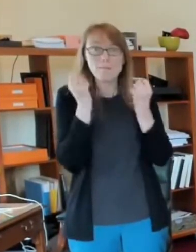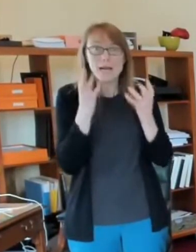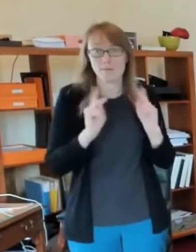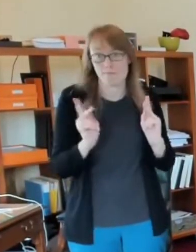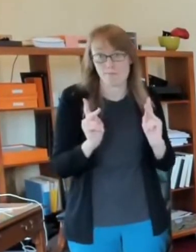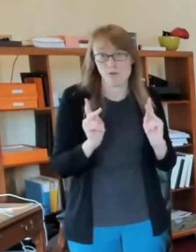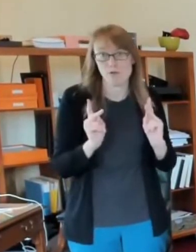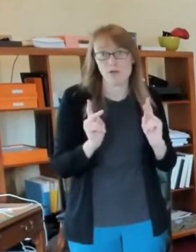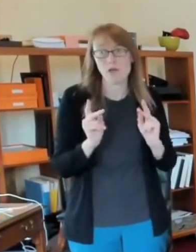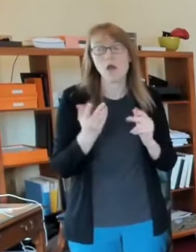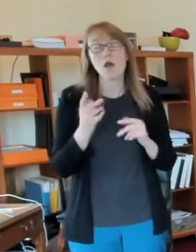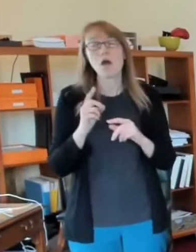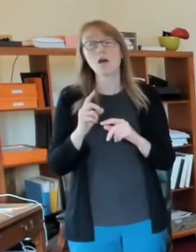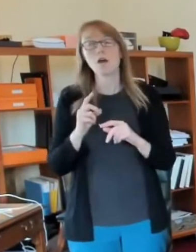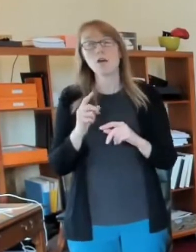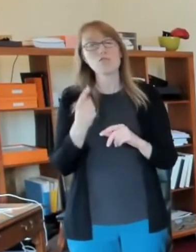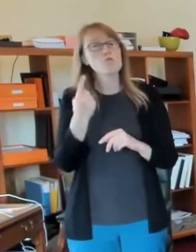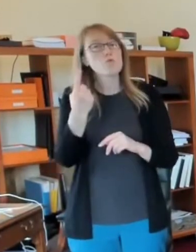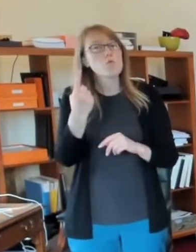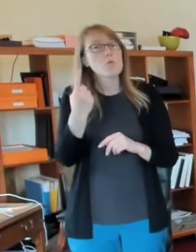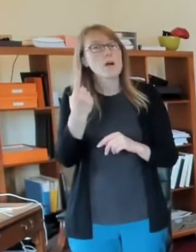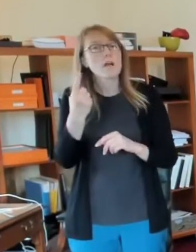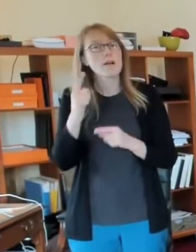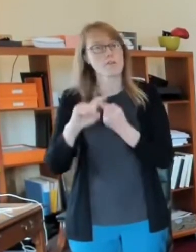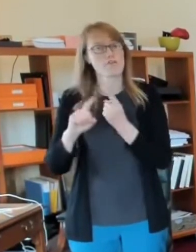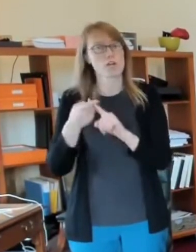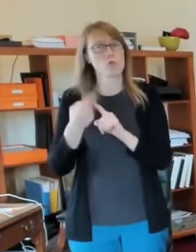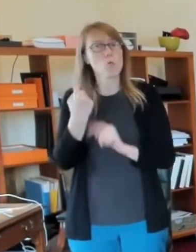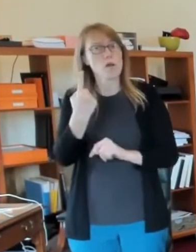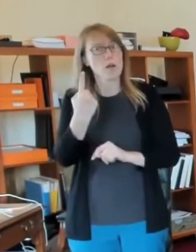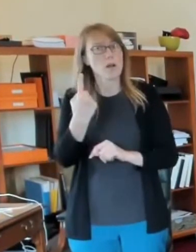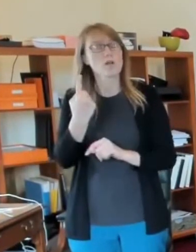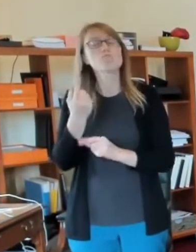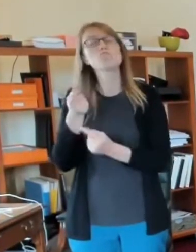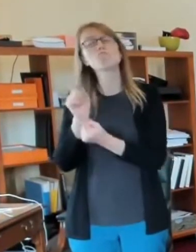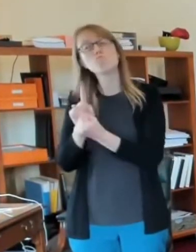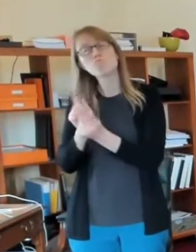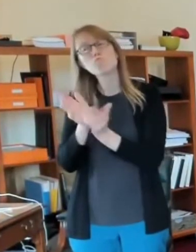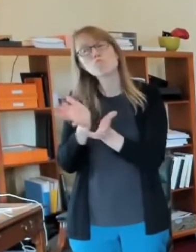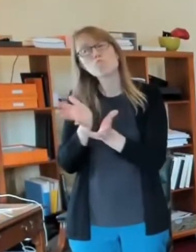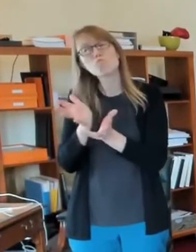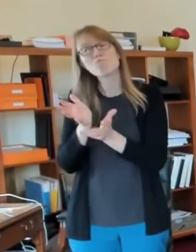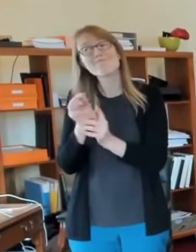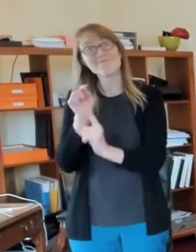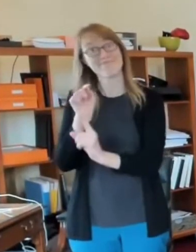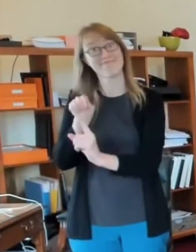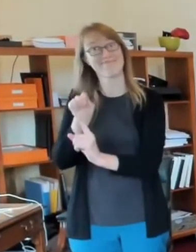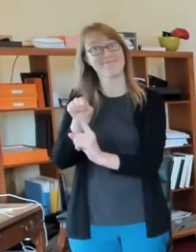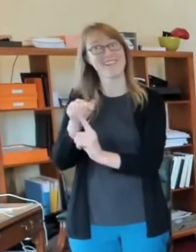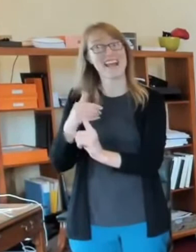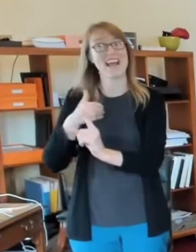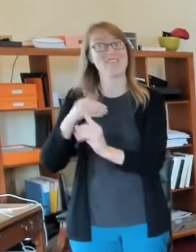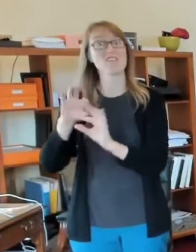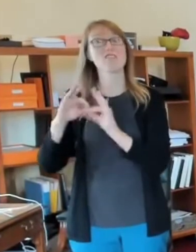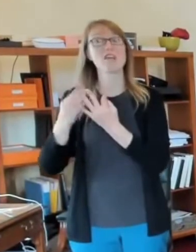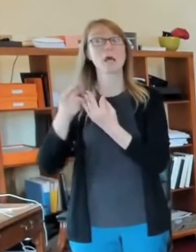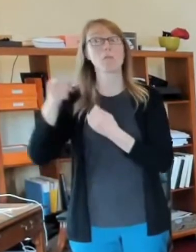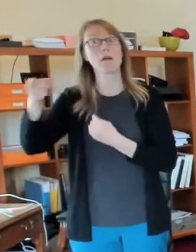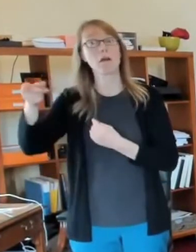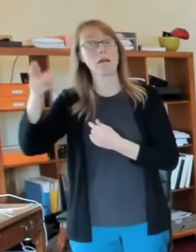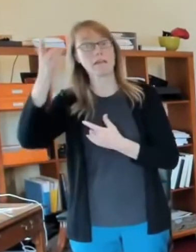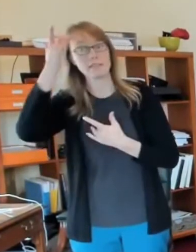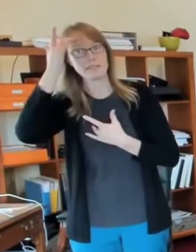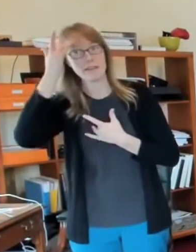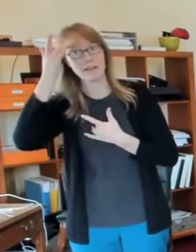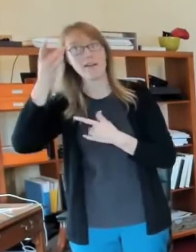circle small is really important. It just lowers your opportunity. And you know, you've seen in the news, I'm sure,